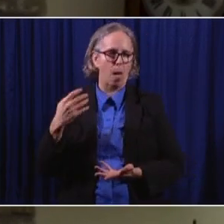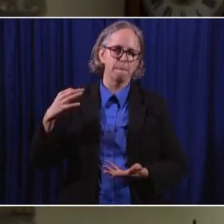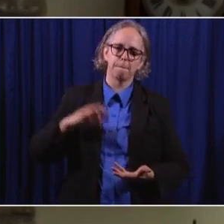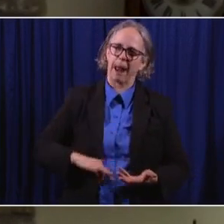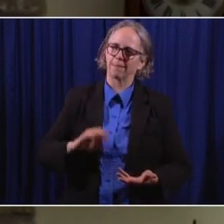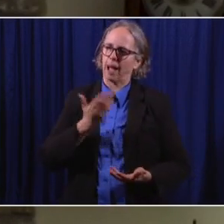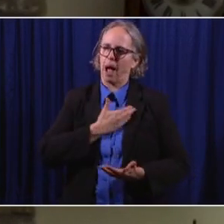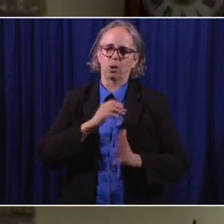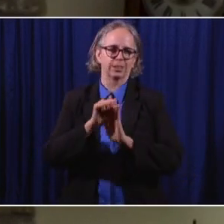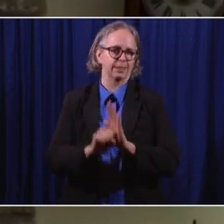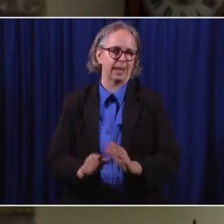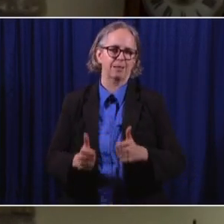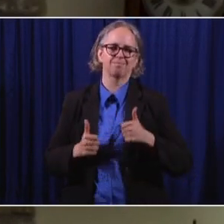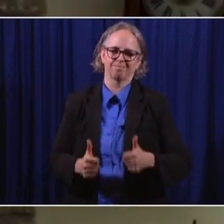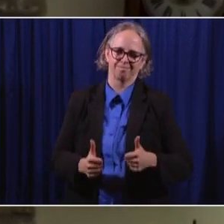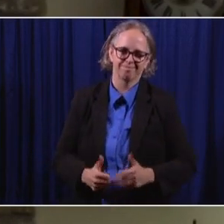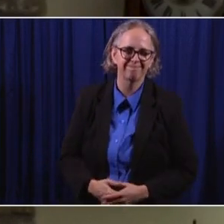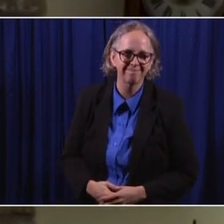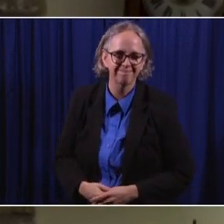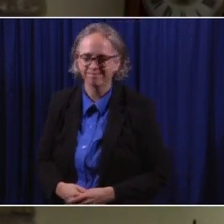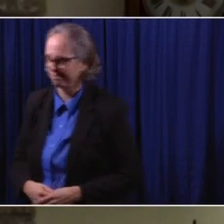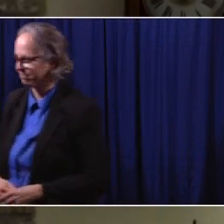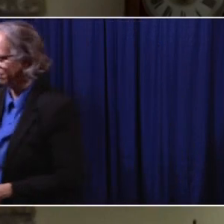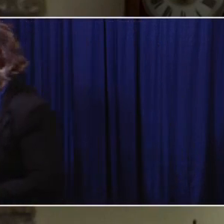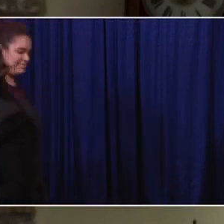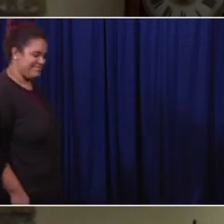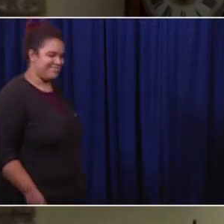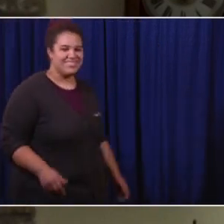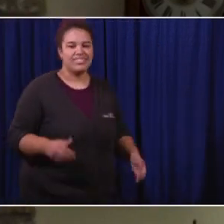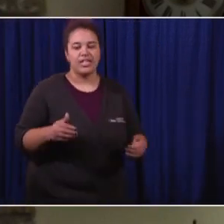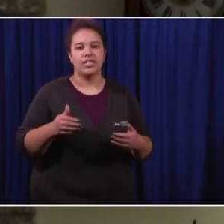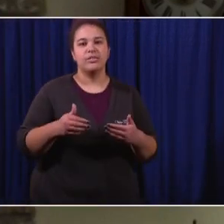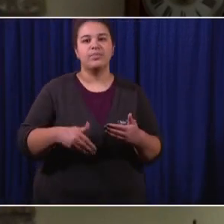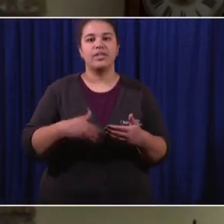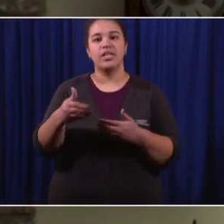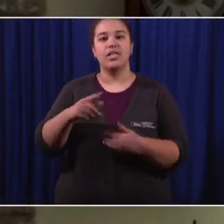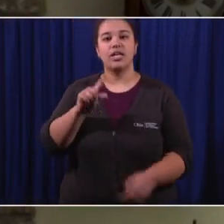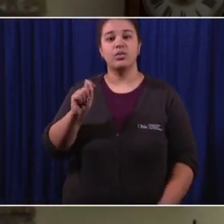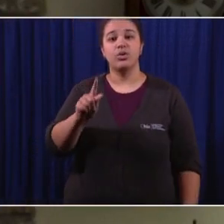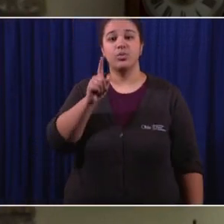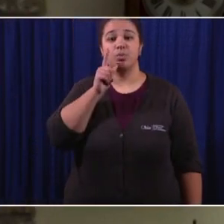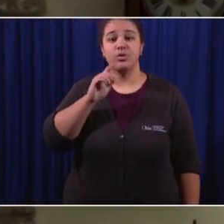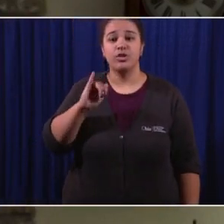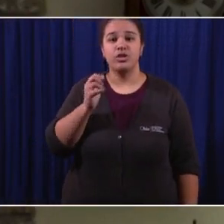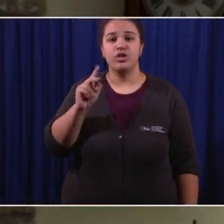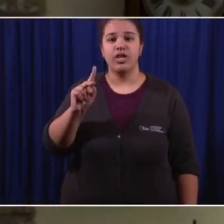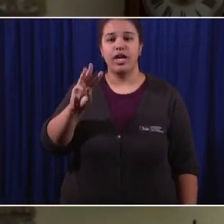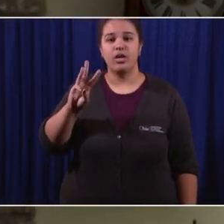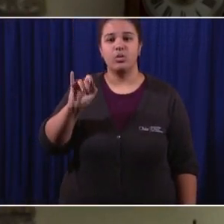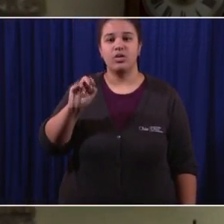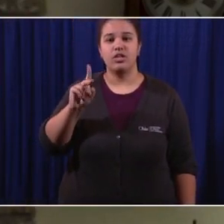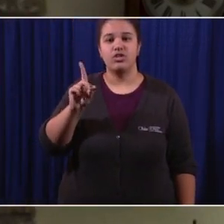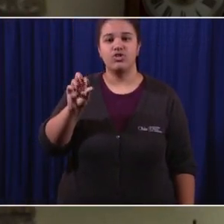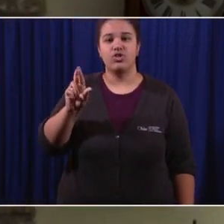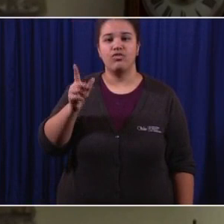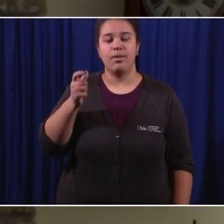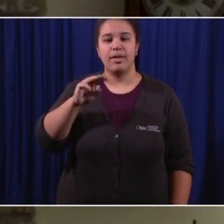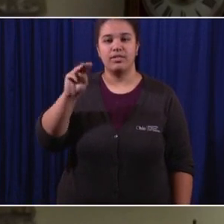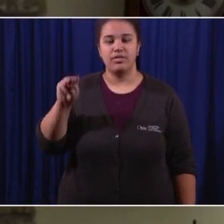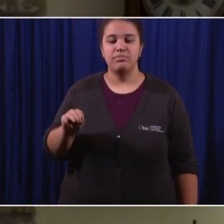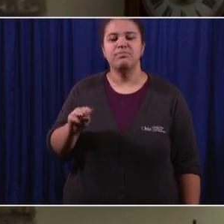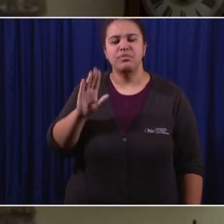Next question is from Jack Windsor at WMFD in Mansfield. Hey, Jack. Hi, Governor. Last week, a